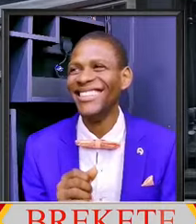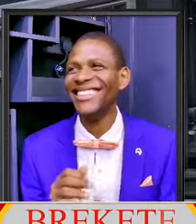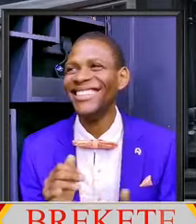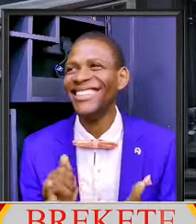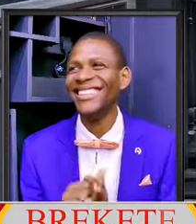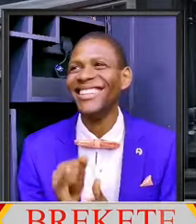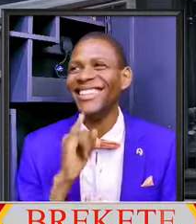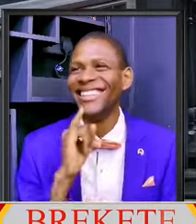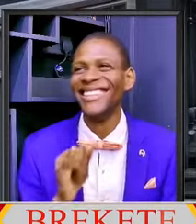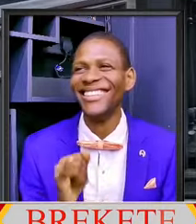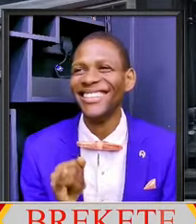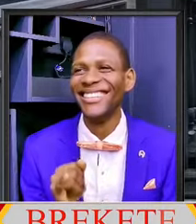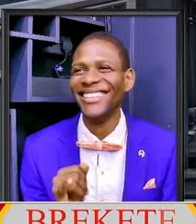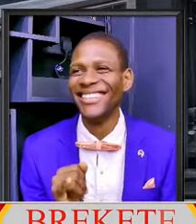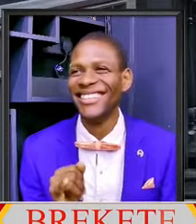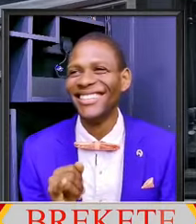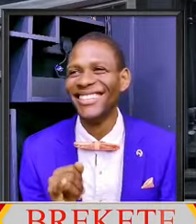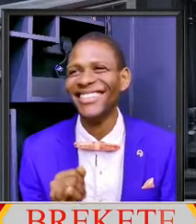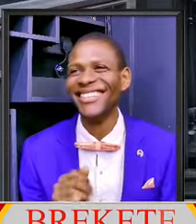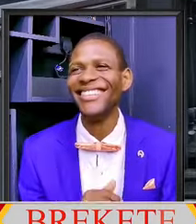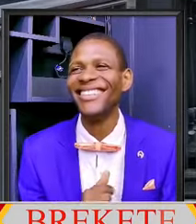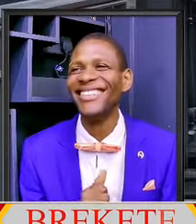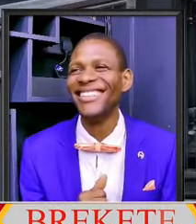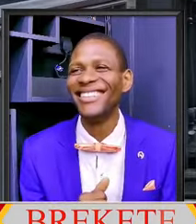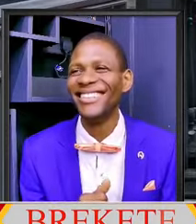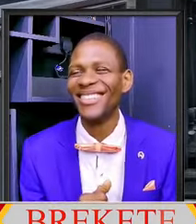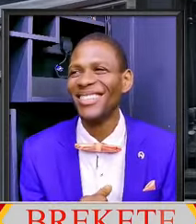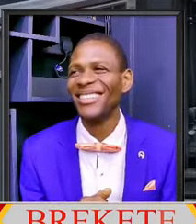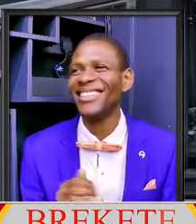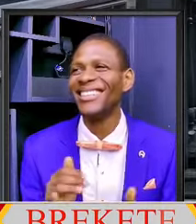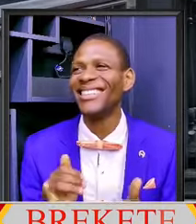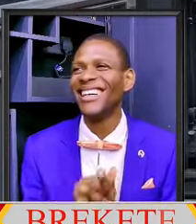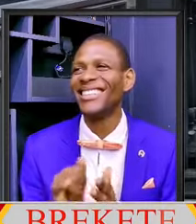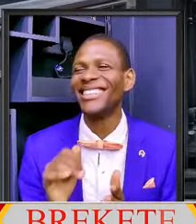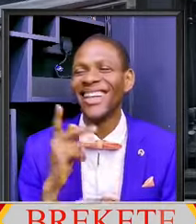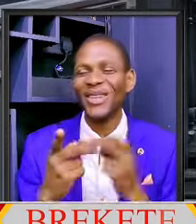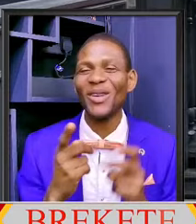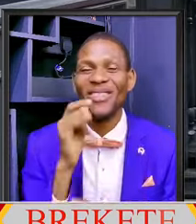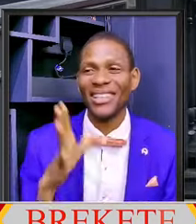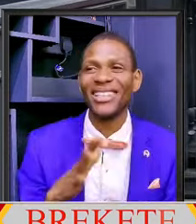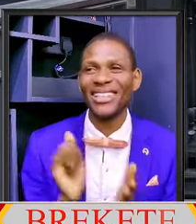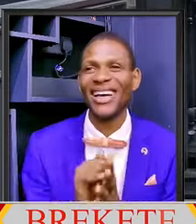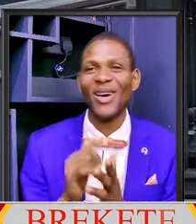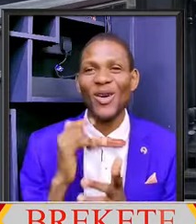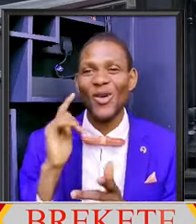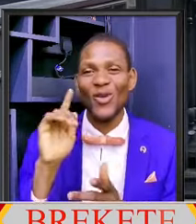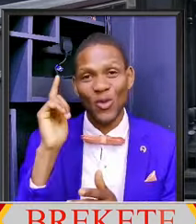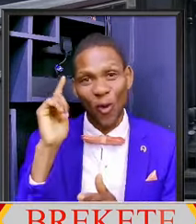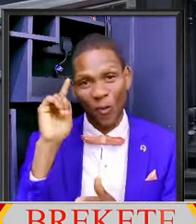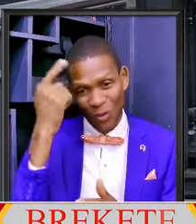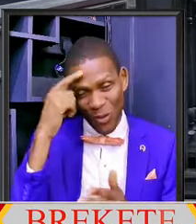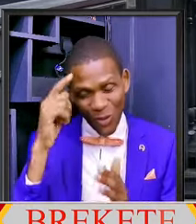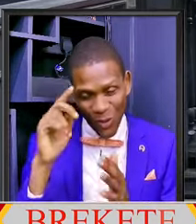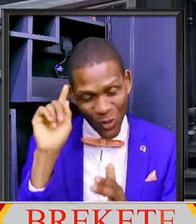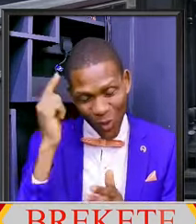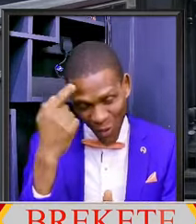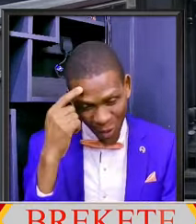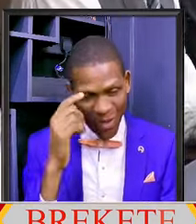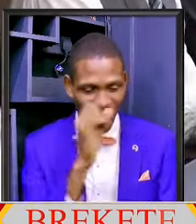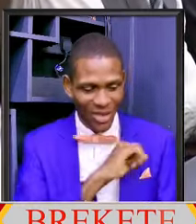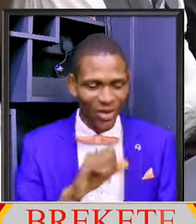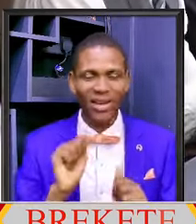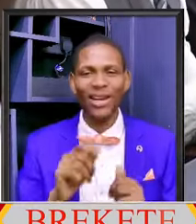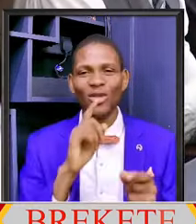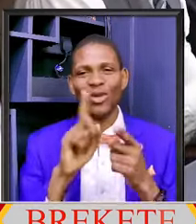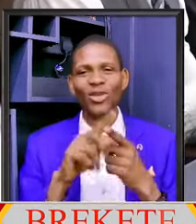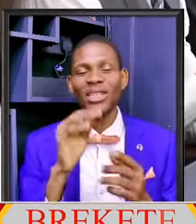is Kai. Now, the kind babes where now governors, senators, they feel talk to them.